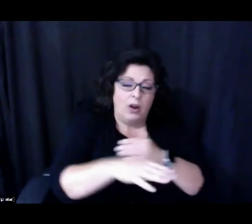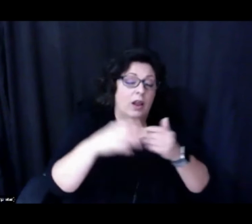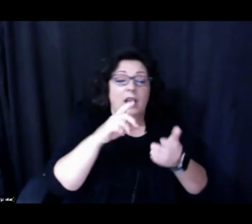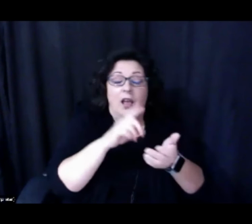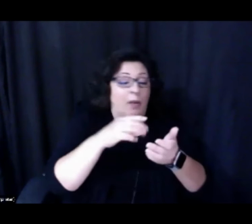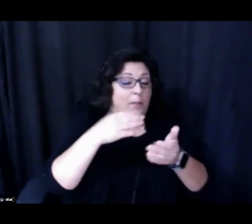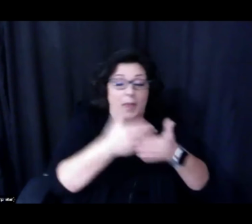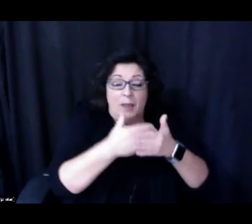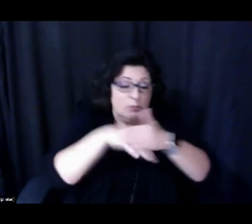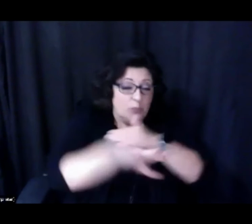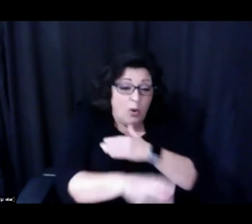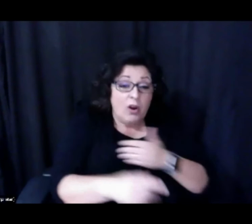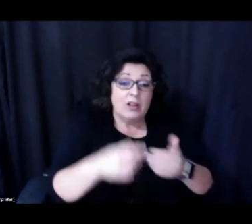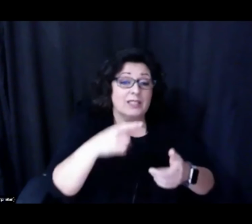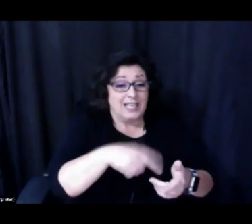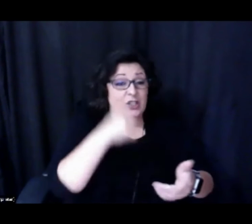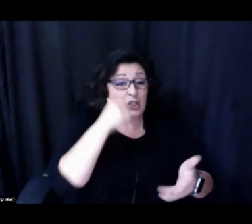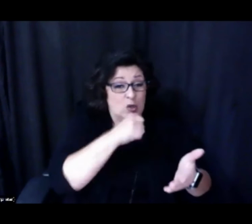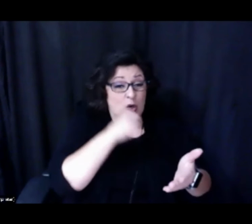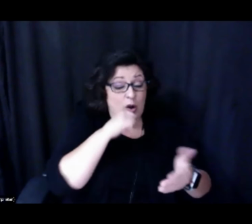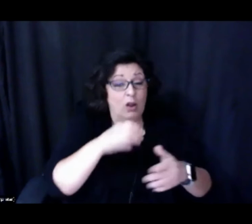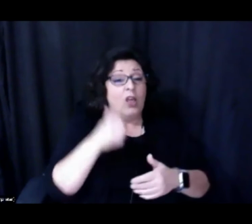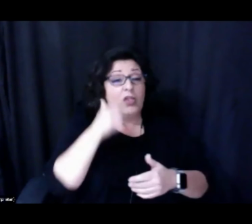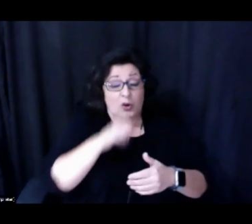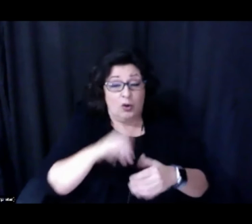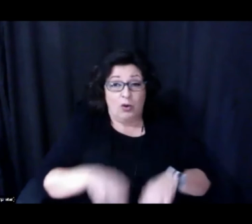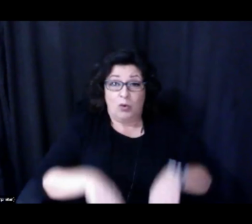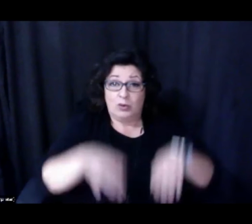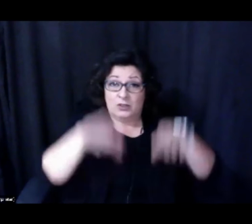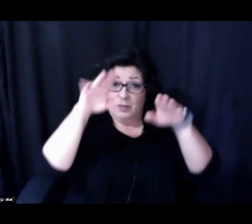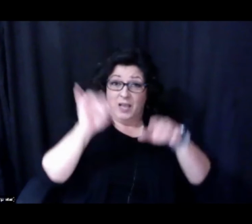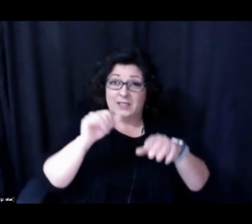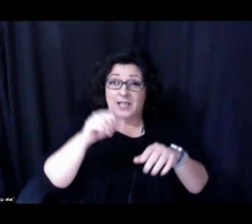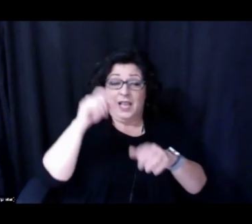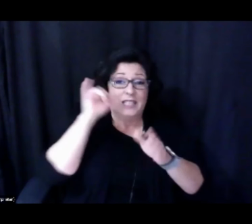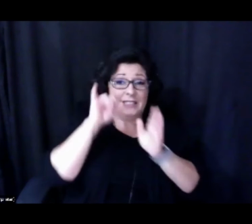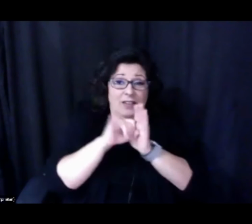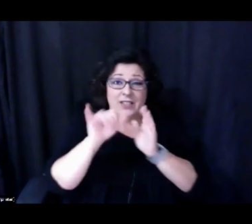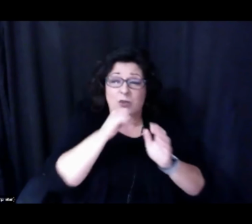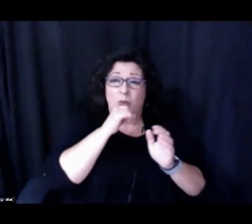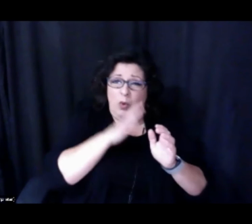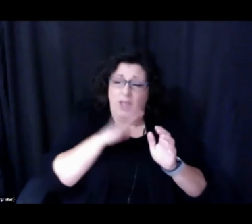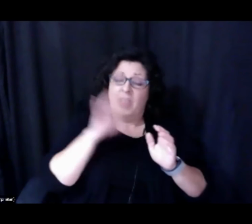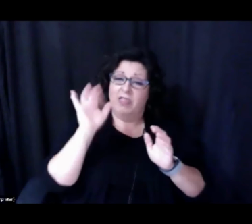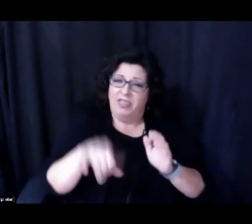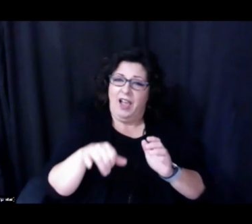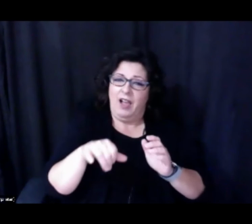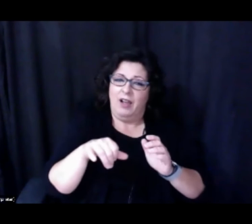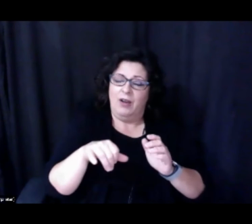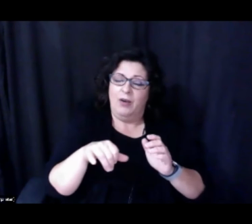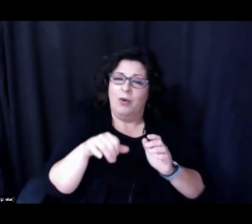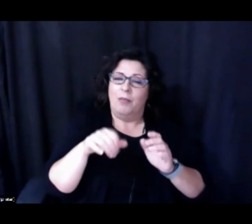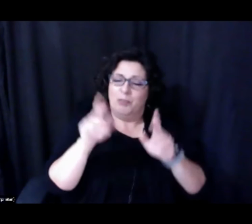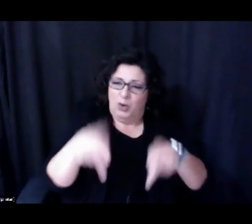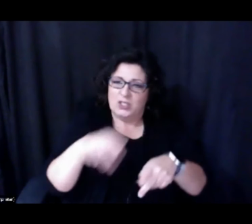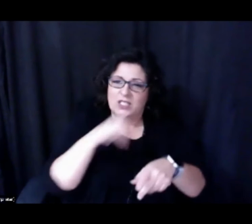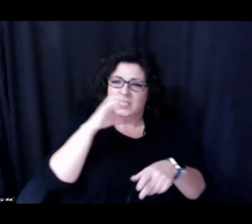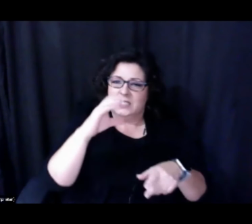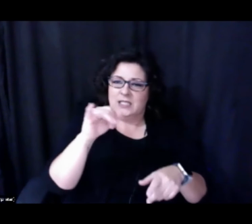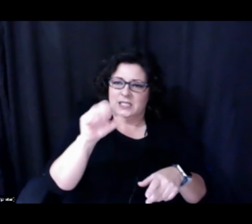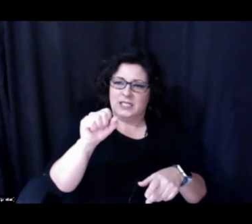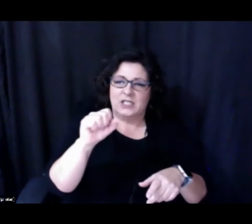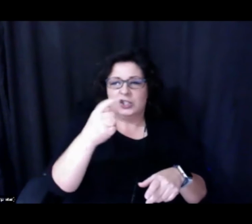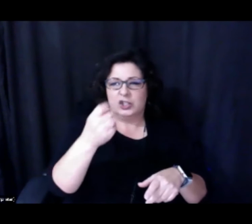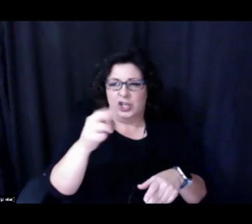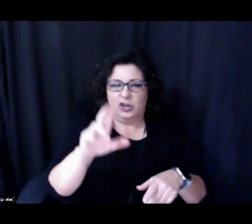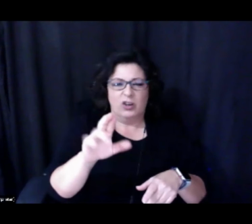doctor says it's a girl, and that person grows up and identifies as a woman when they grow up, that person is cisgender, right? And so you might